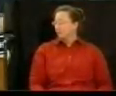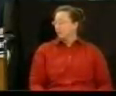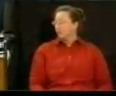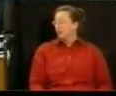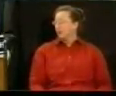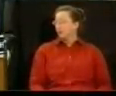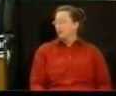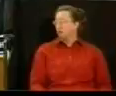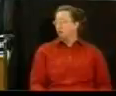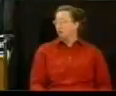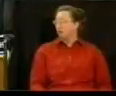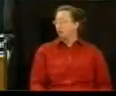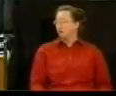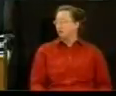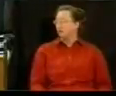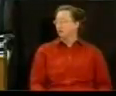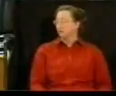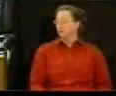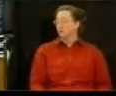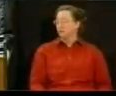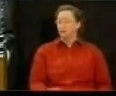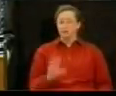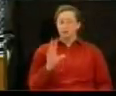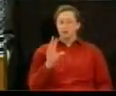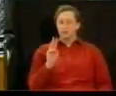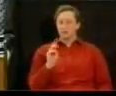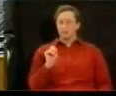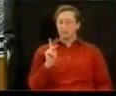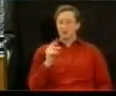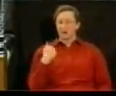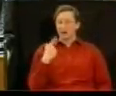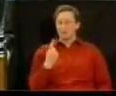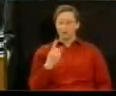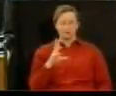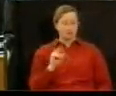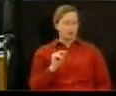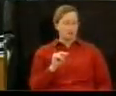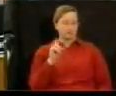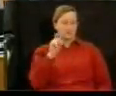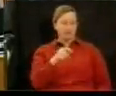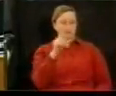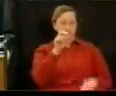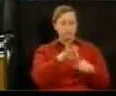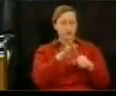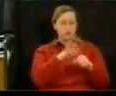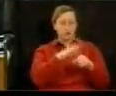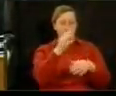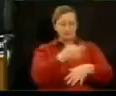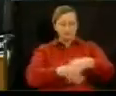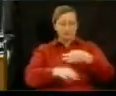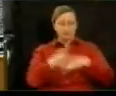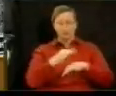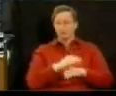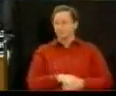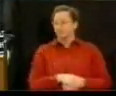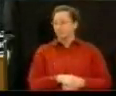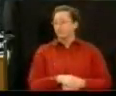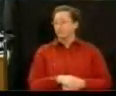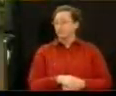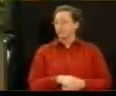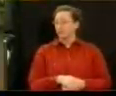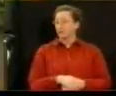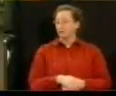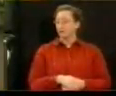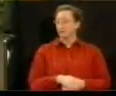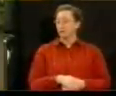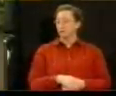Does Mark have one? No, not right now. We have to vote on the substitute motion first. Mine fails to go back. Yeah, if his fails, then we go back to